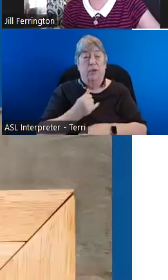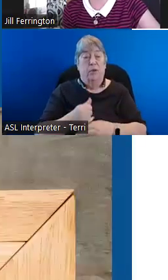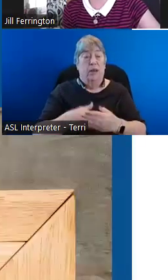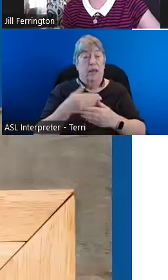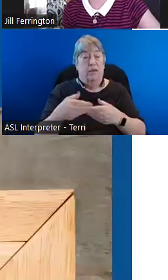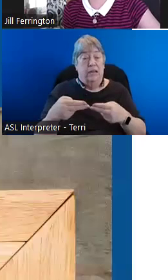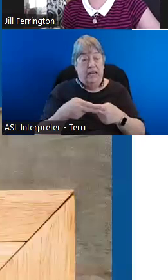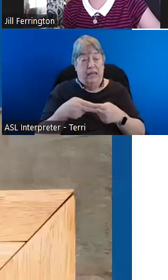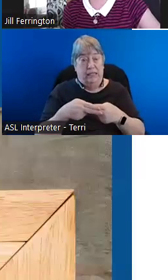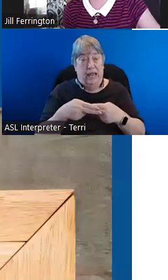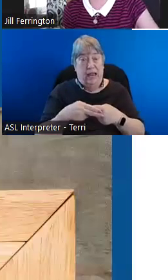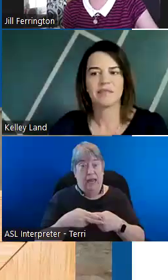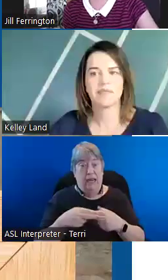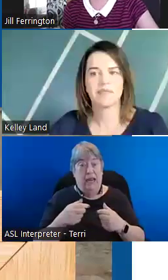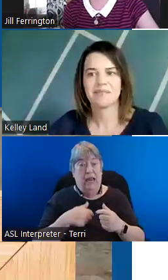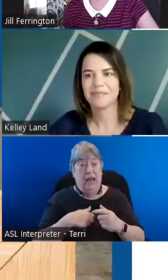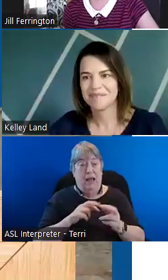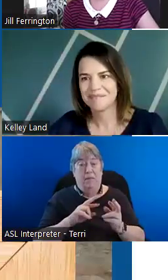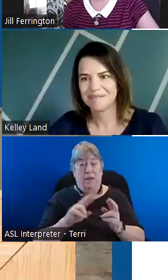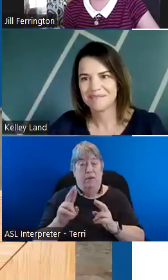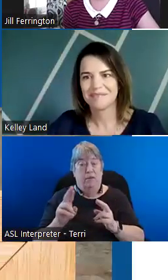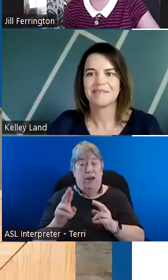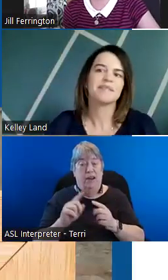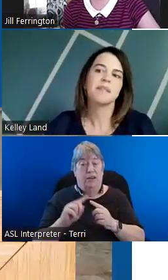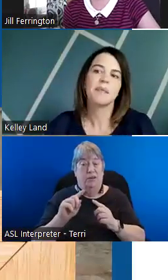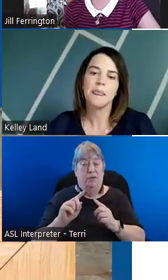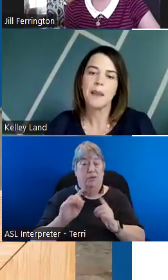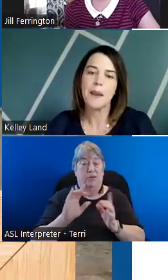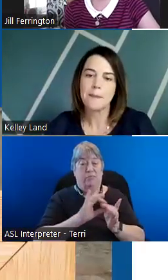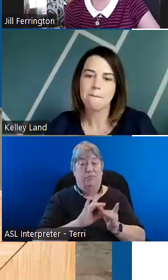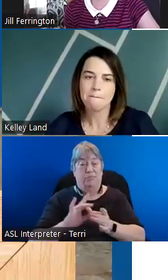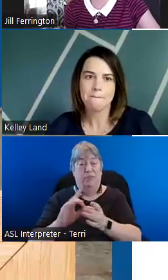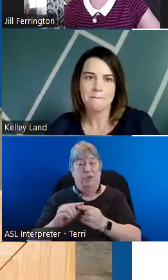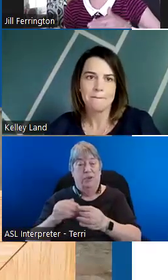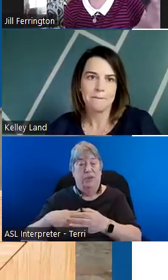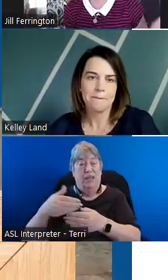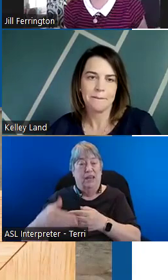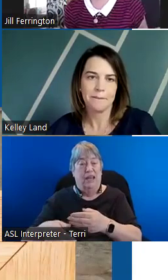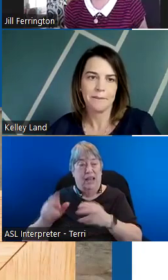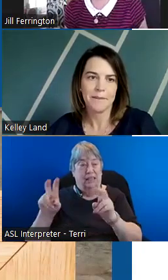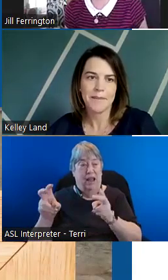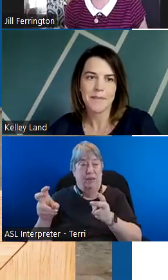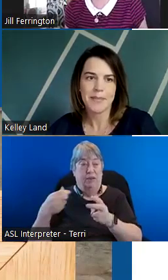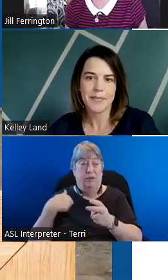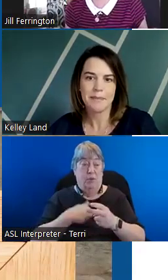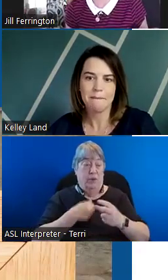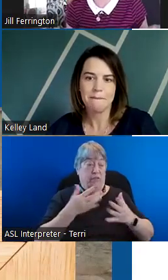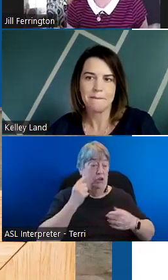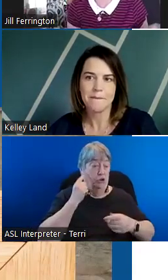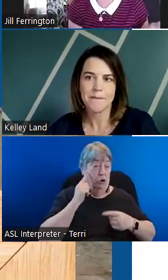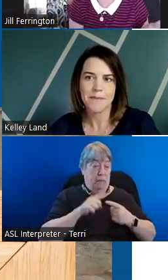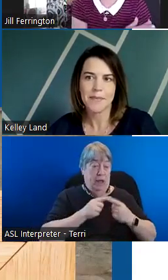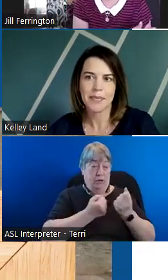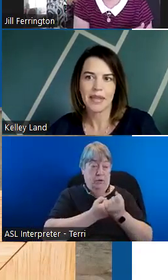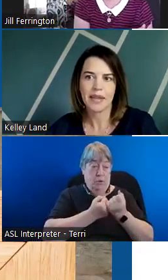to get ready to transition us into the next topic, which is we've heard all about supported employment now and